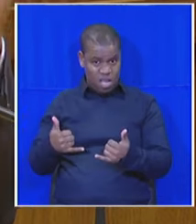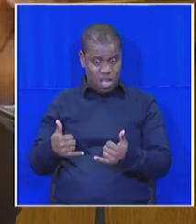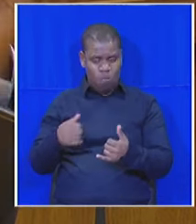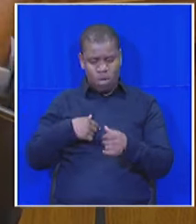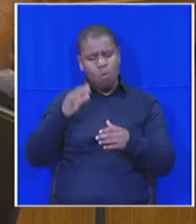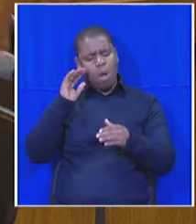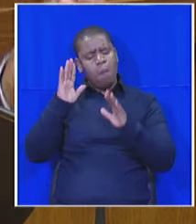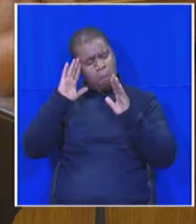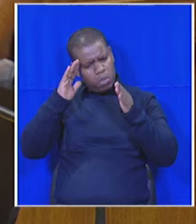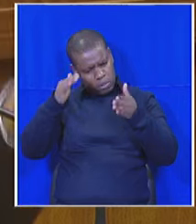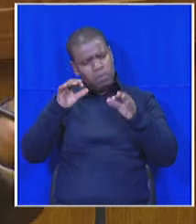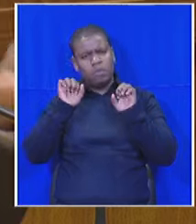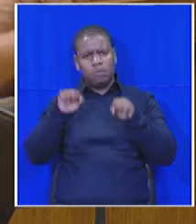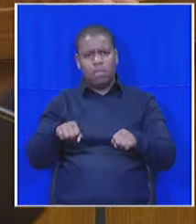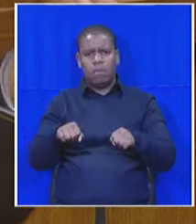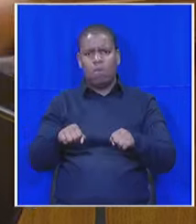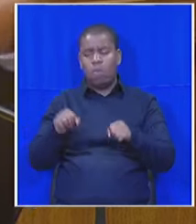serious